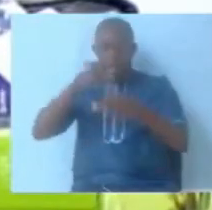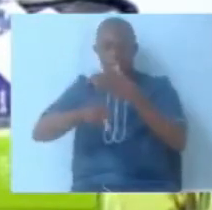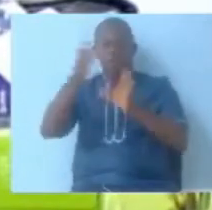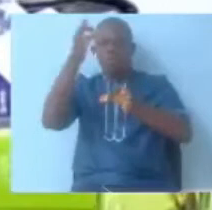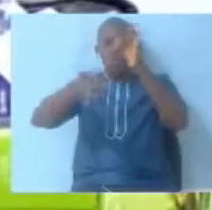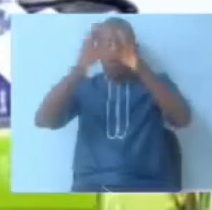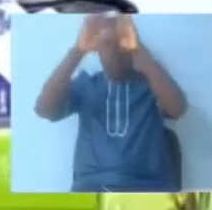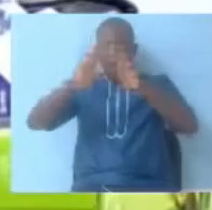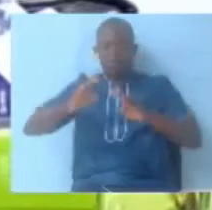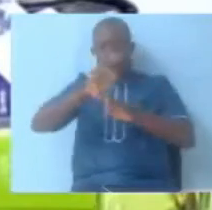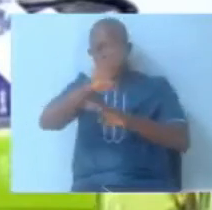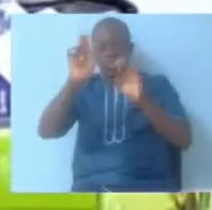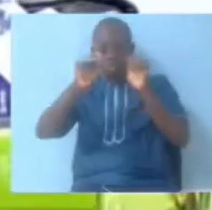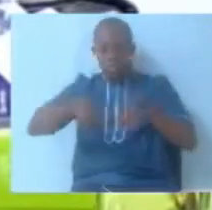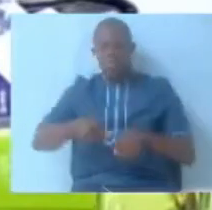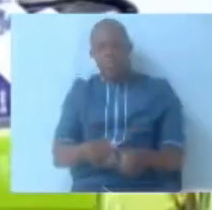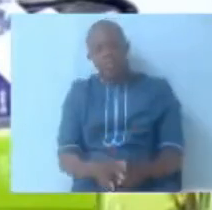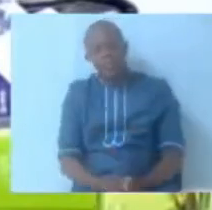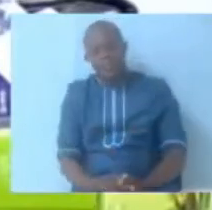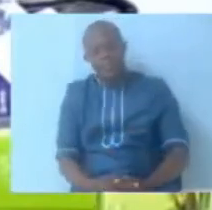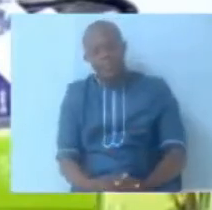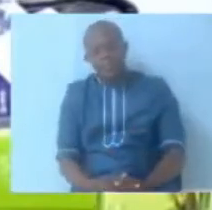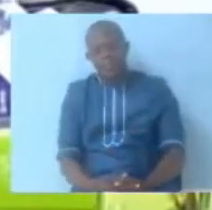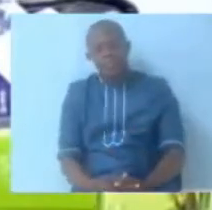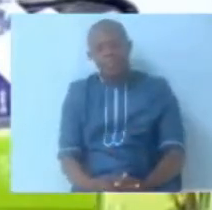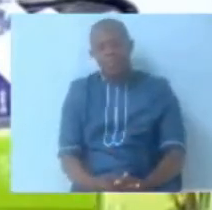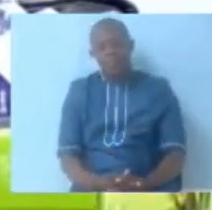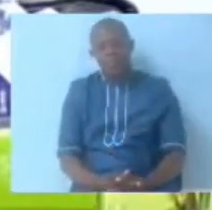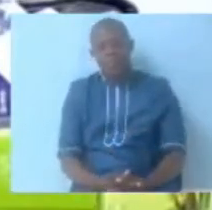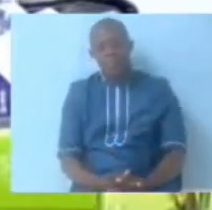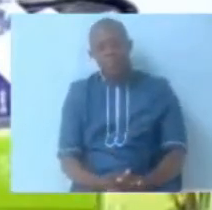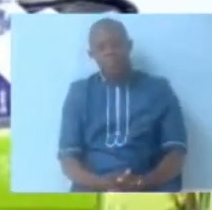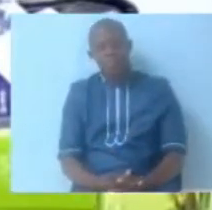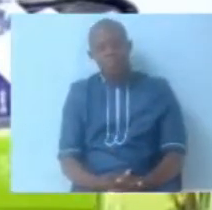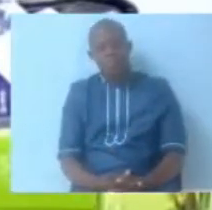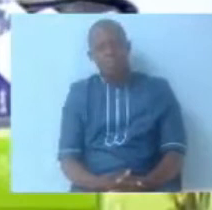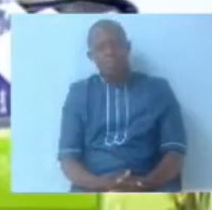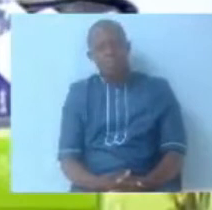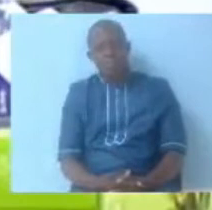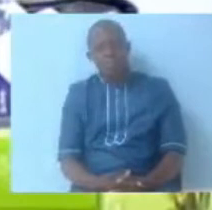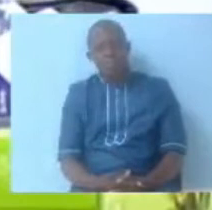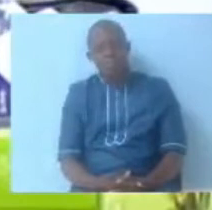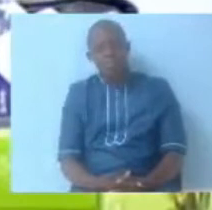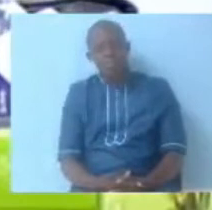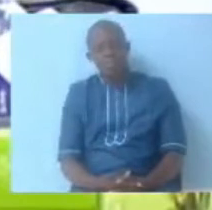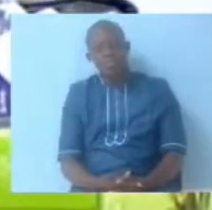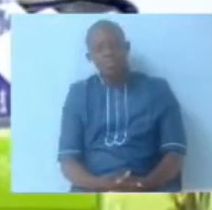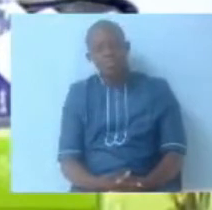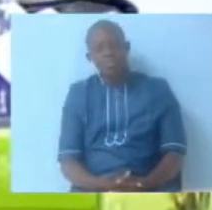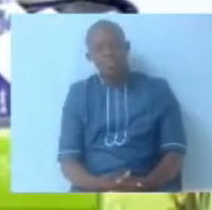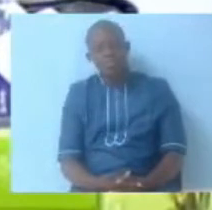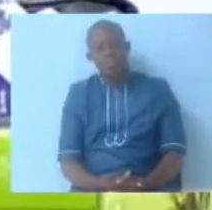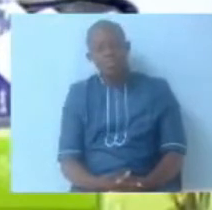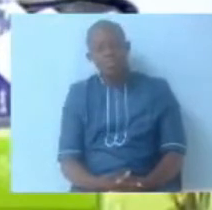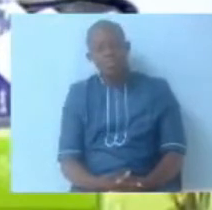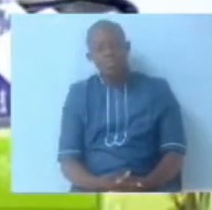lonko mu ambassador leti nyimbanku ngang wokola itemem mo mari la nomonyoti yena osilo soto ka maka mota pour ka do ku fason